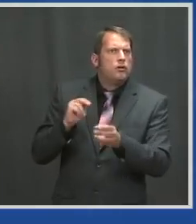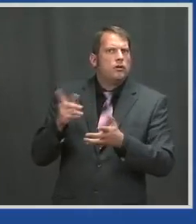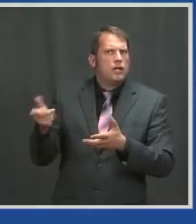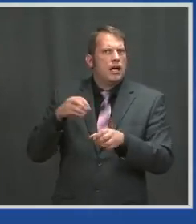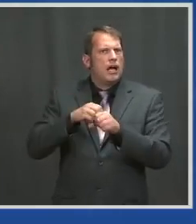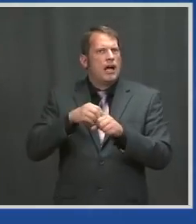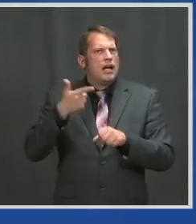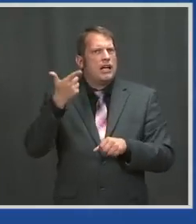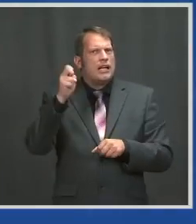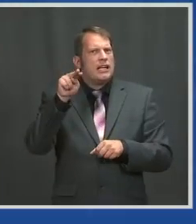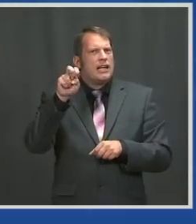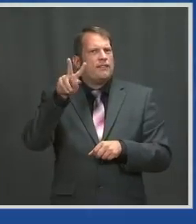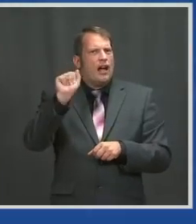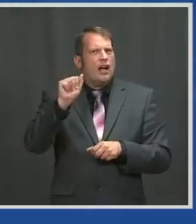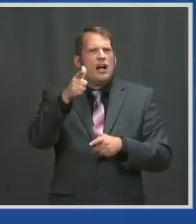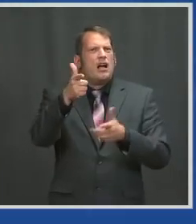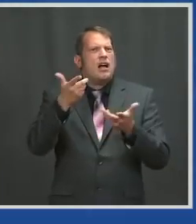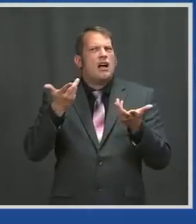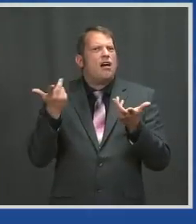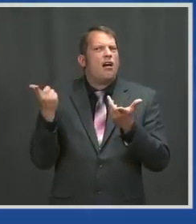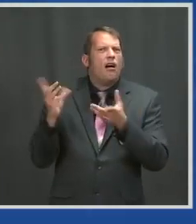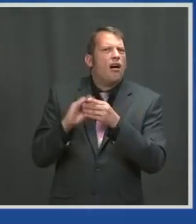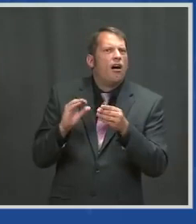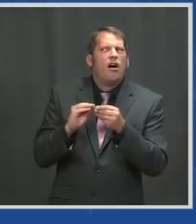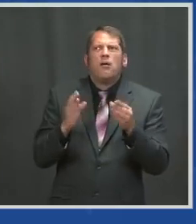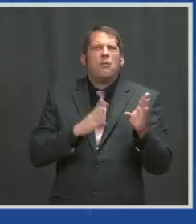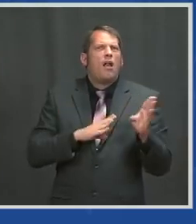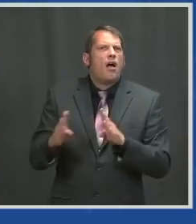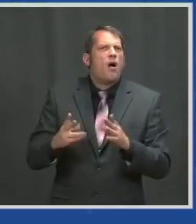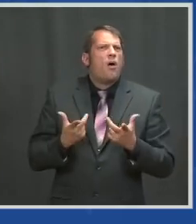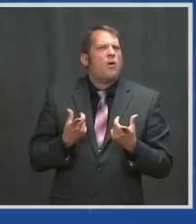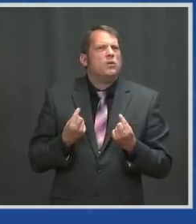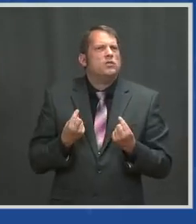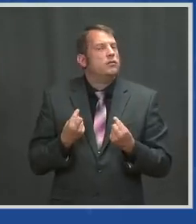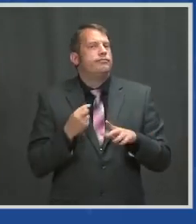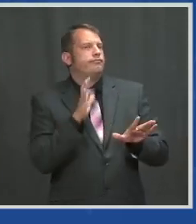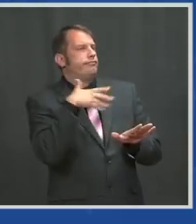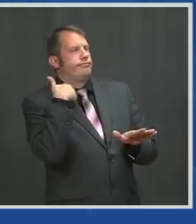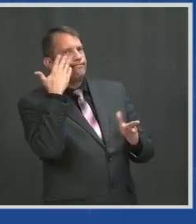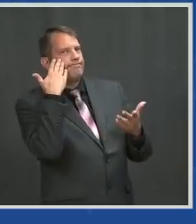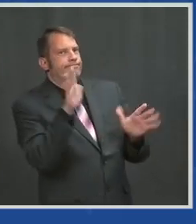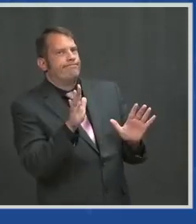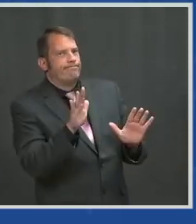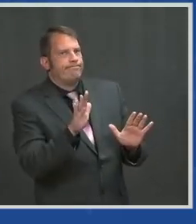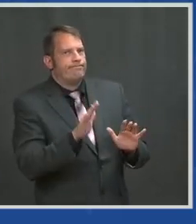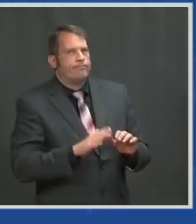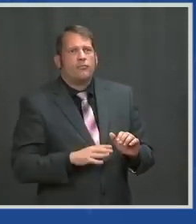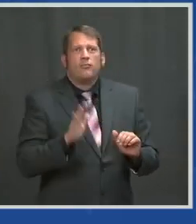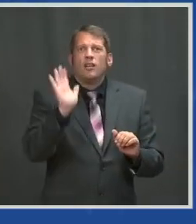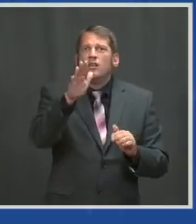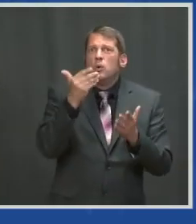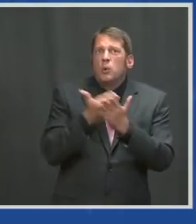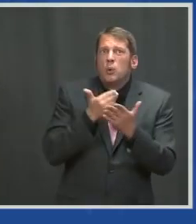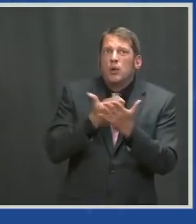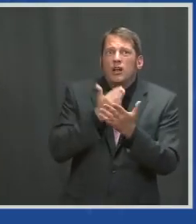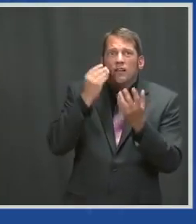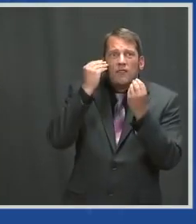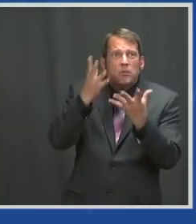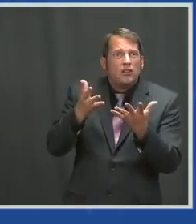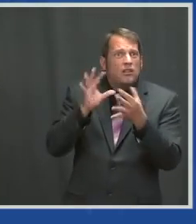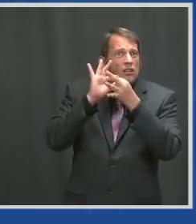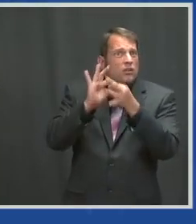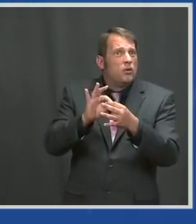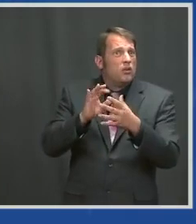but we're still talking. Sir, you had a question. I had to cut you off. Do you have any update on whether you'll be able to meet Vladimir Putin in June?